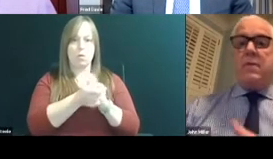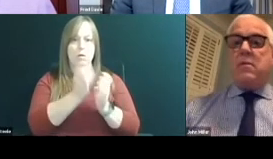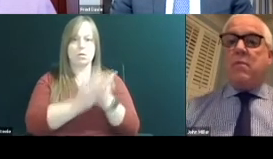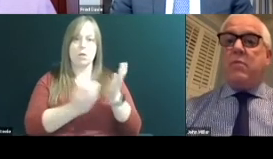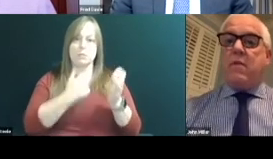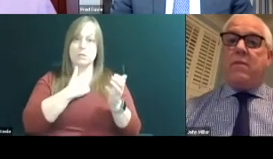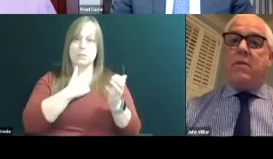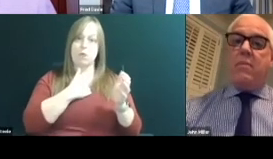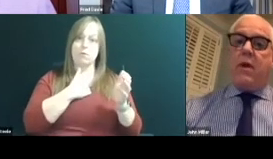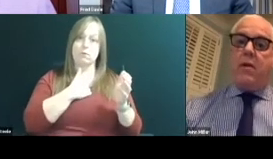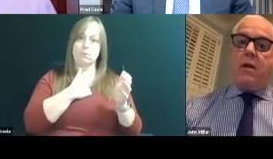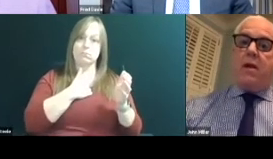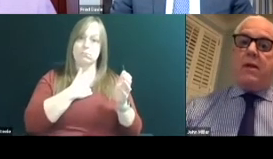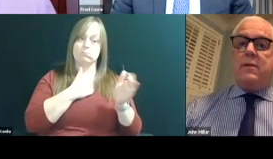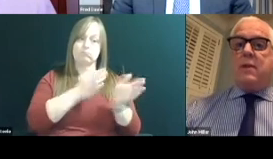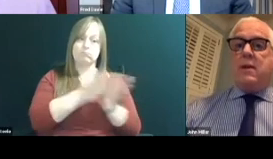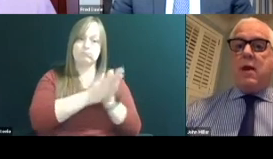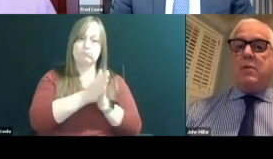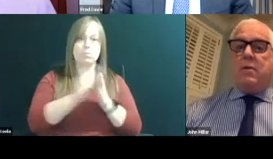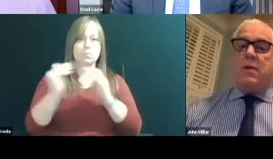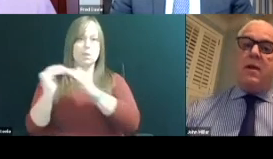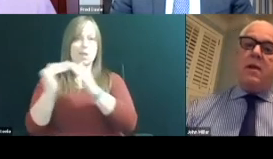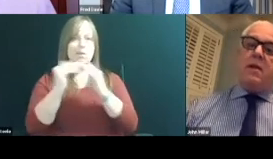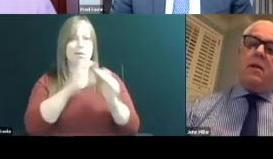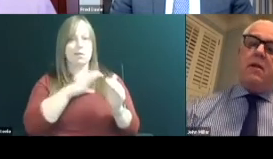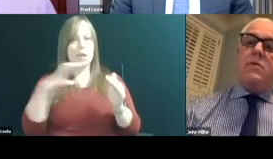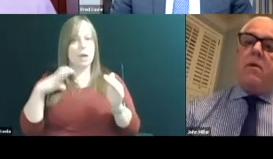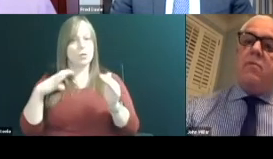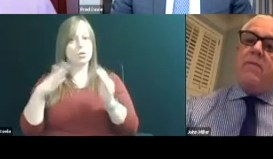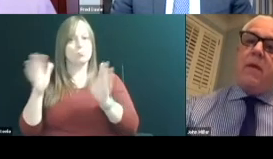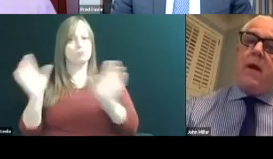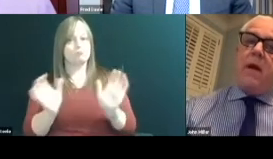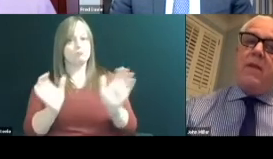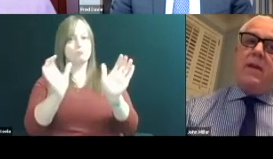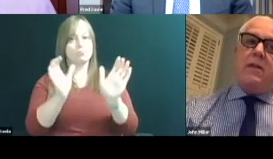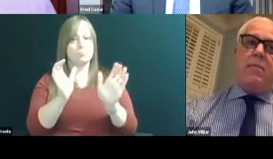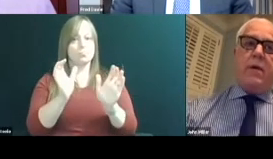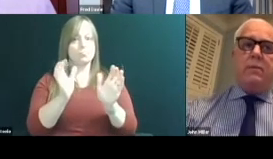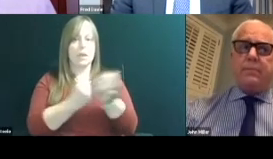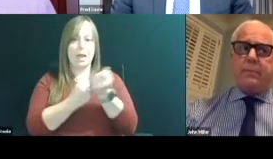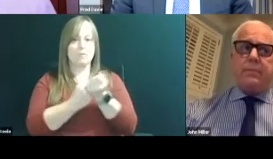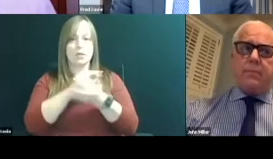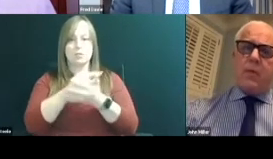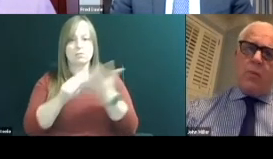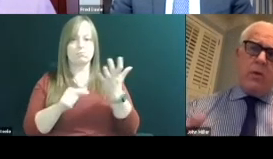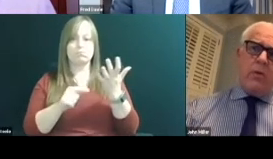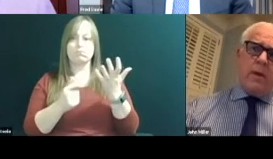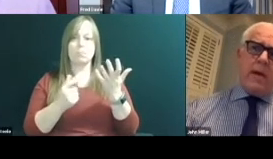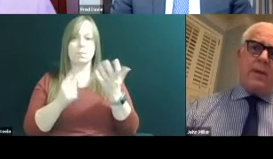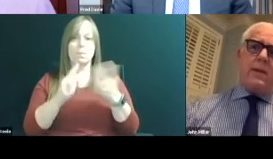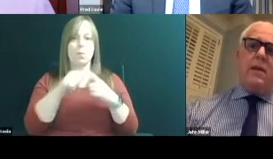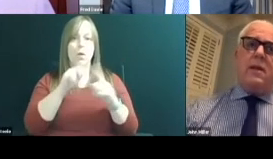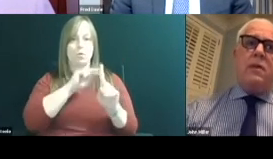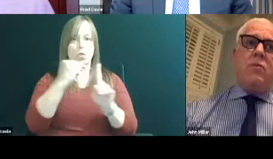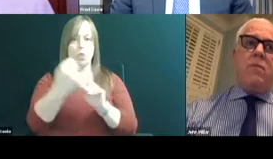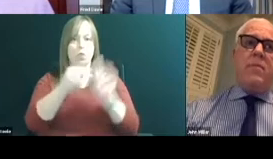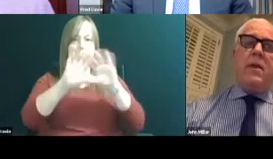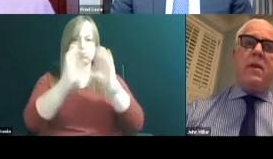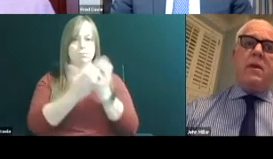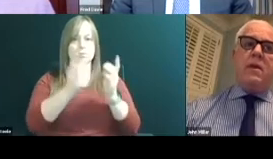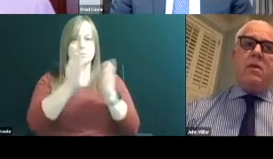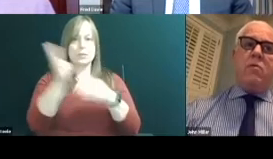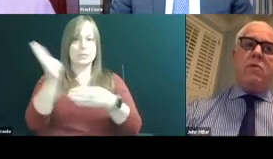self-driven, some driven by our colleagues in the council, some driven by advocates. But when you look at that as a